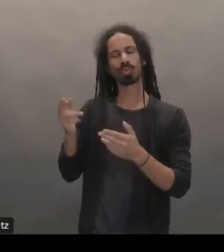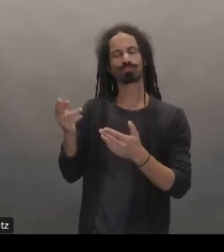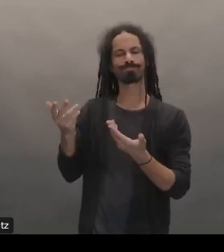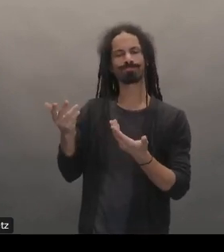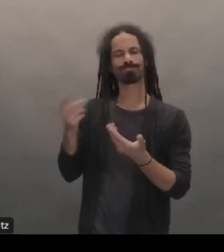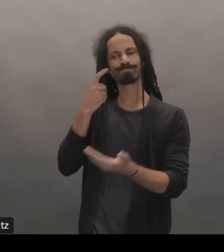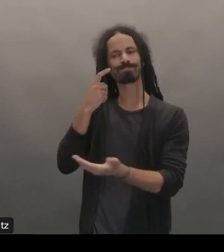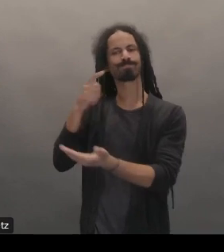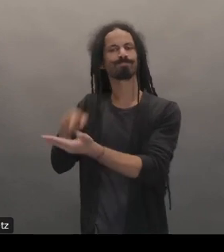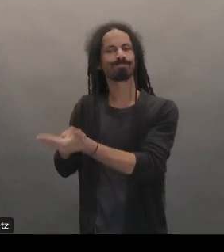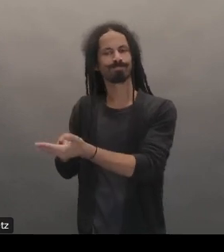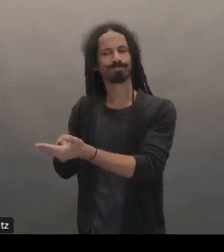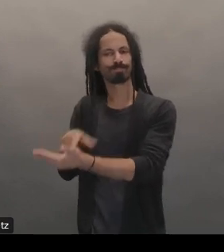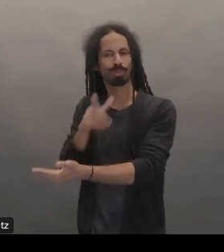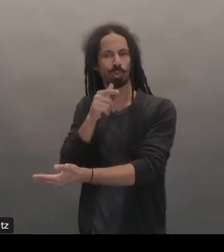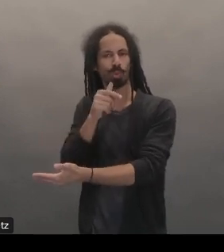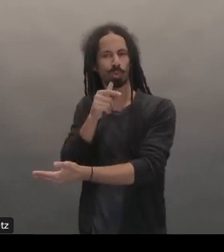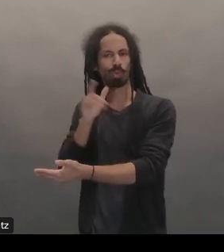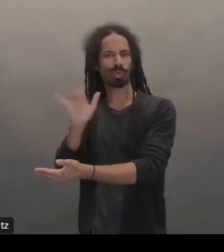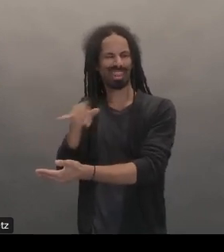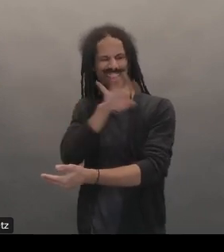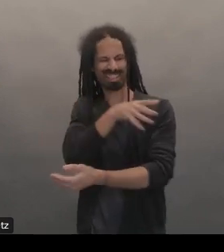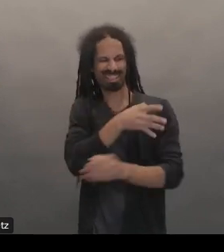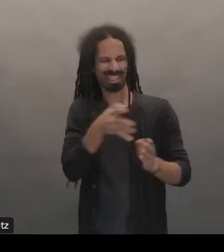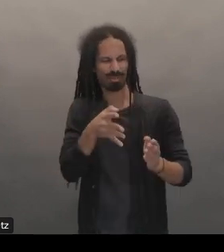to? Who are you attributing that table to?